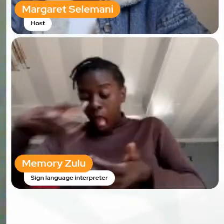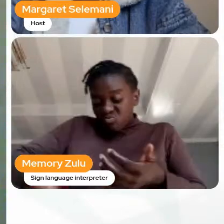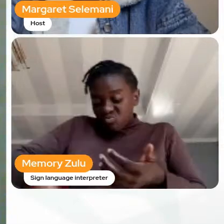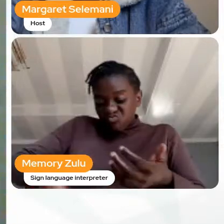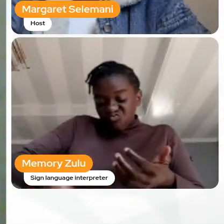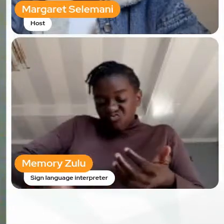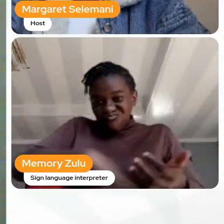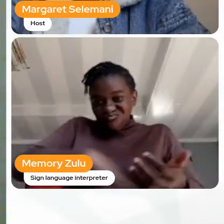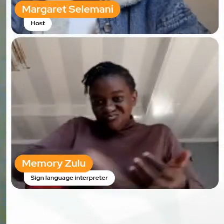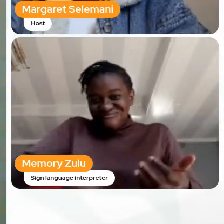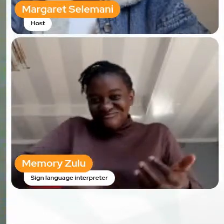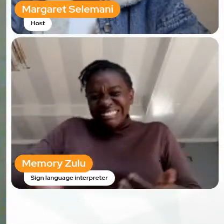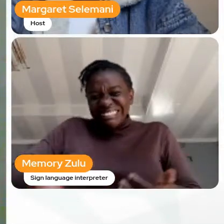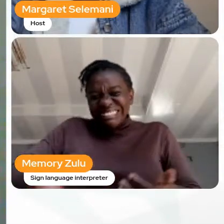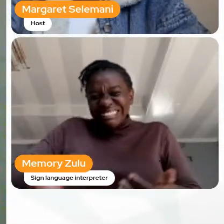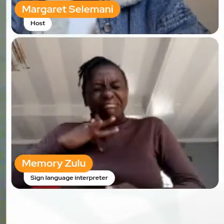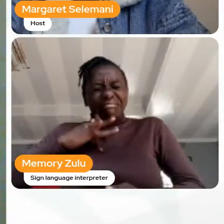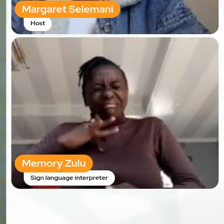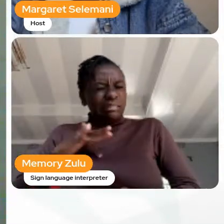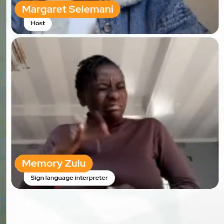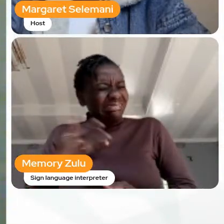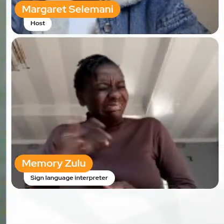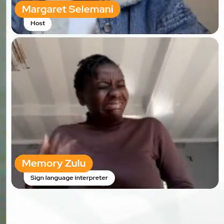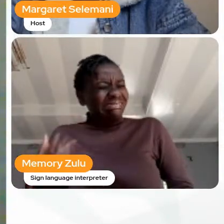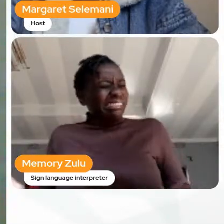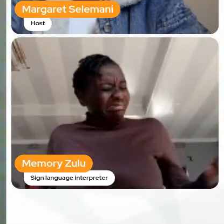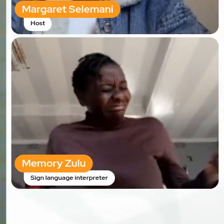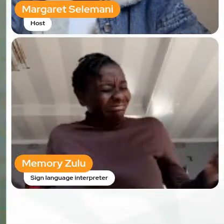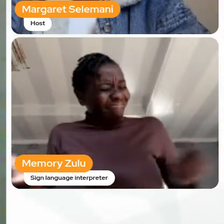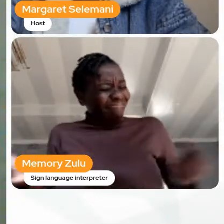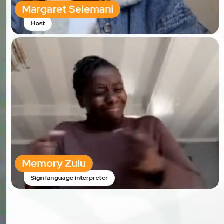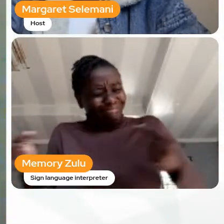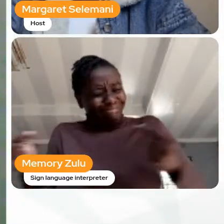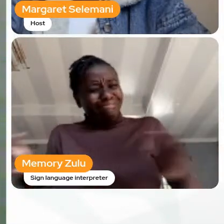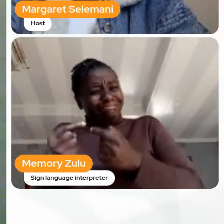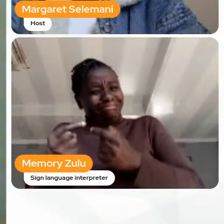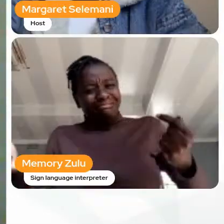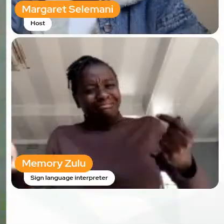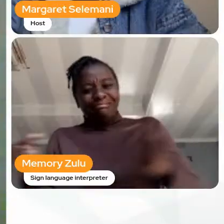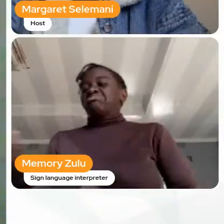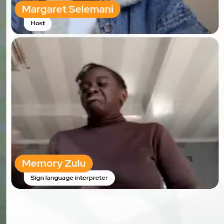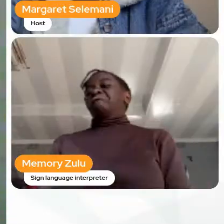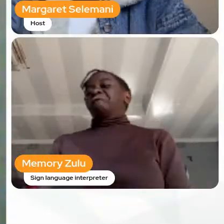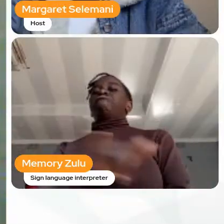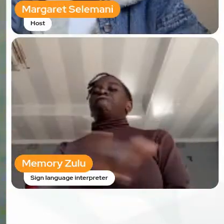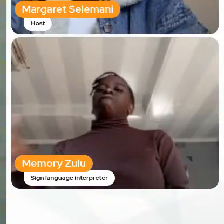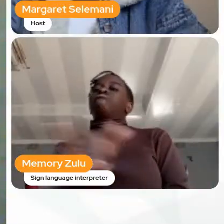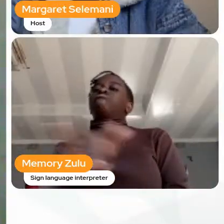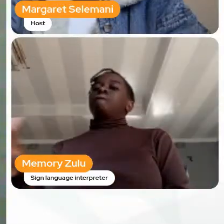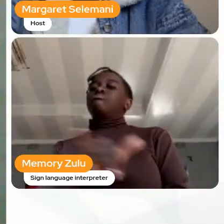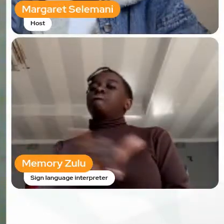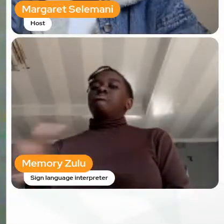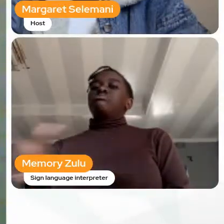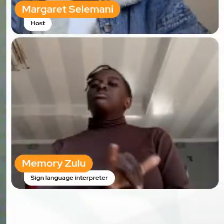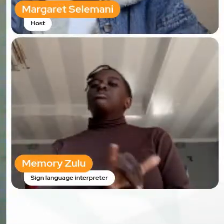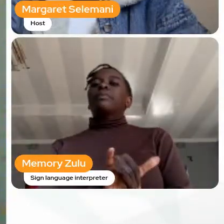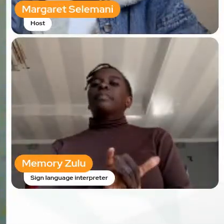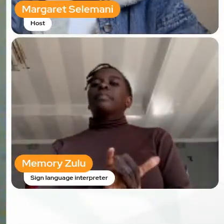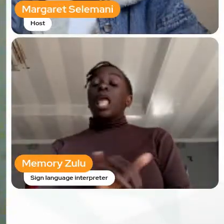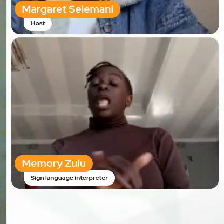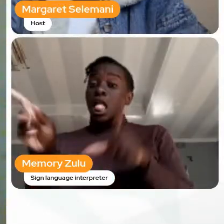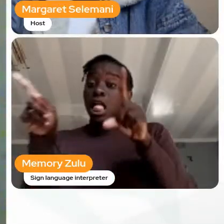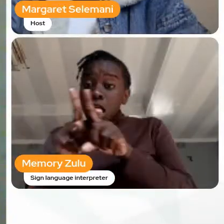to have a change in the color of the urine, in which you might find to say your urine now has got a bit of blood in